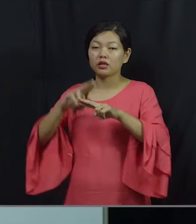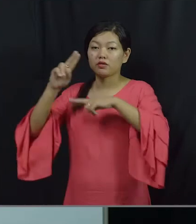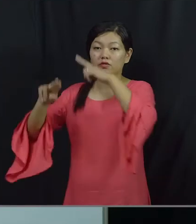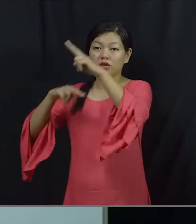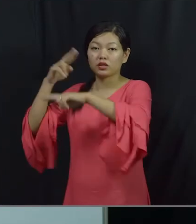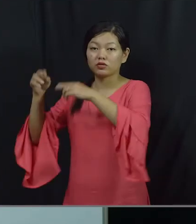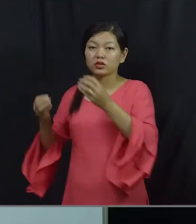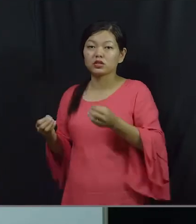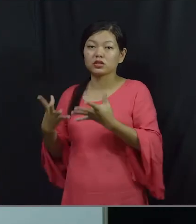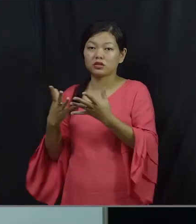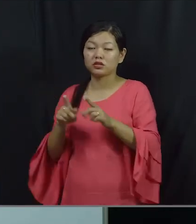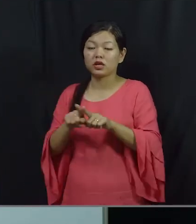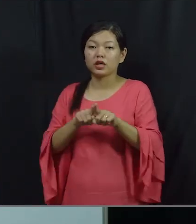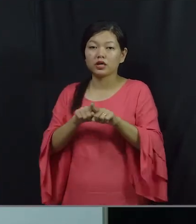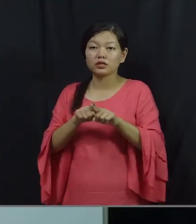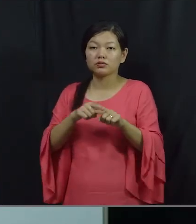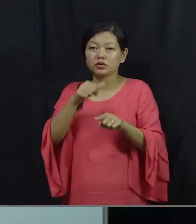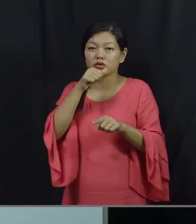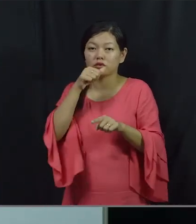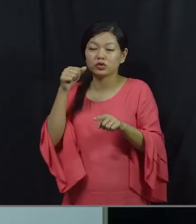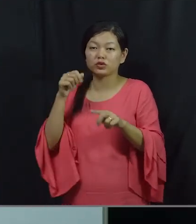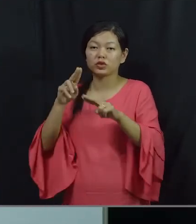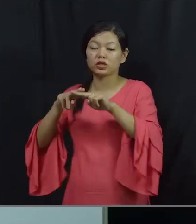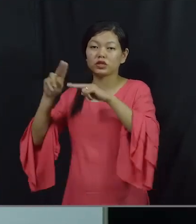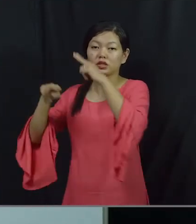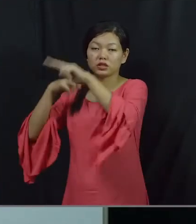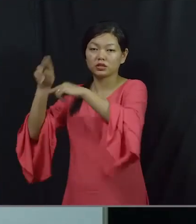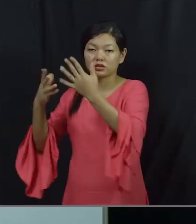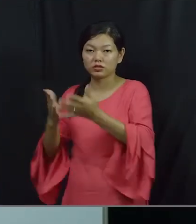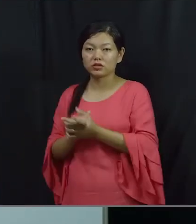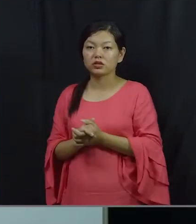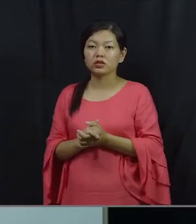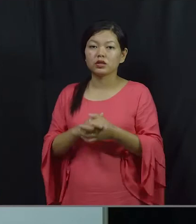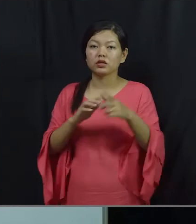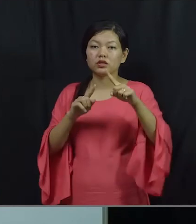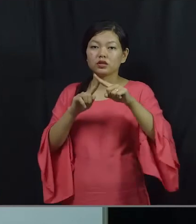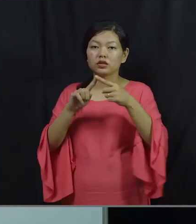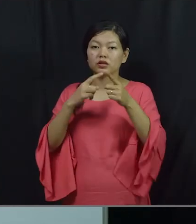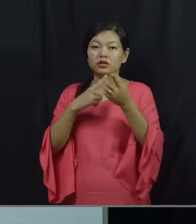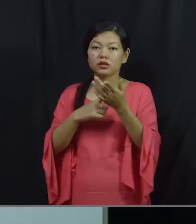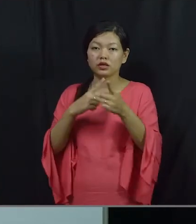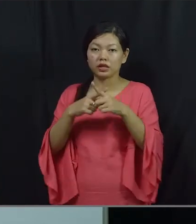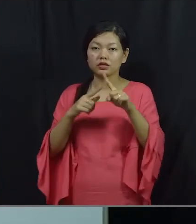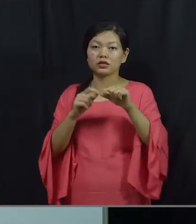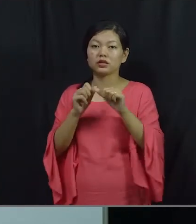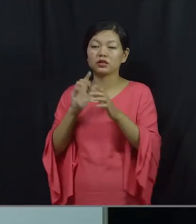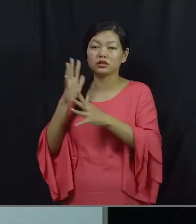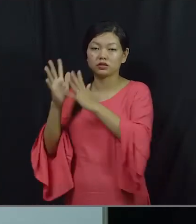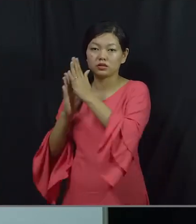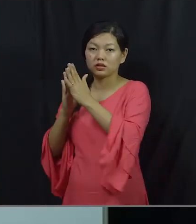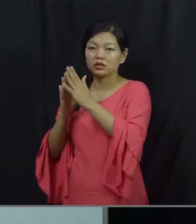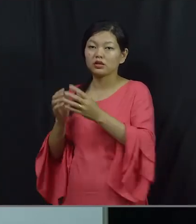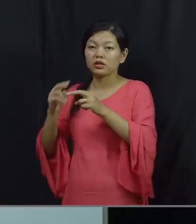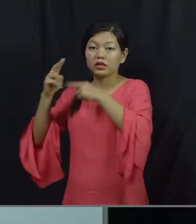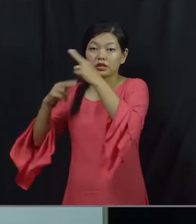textile industries, okay, sugar industries or chemical industries. So with the development of more industries, what happened is that railway and road